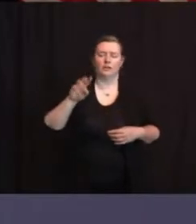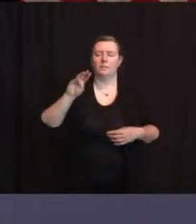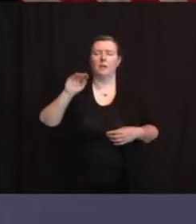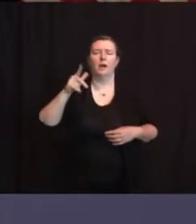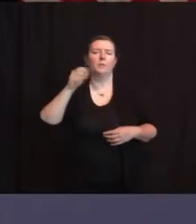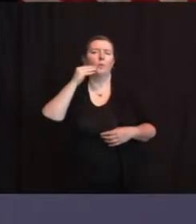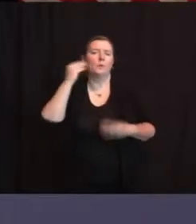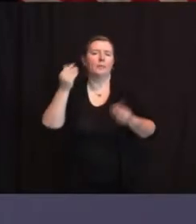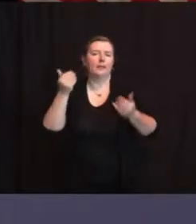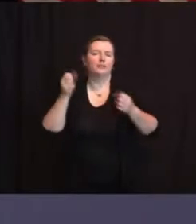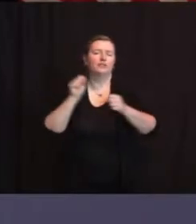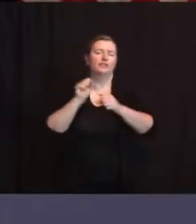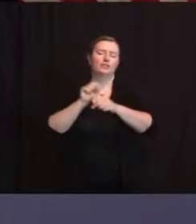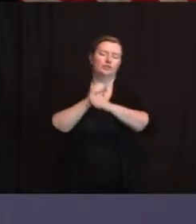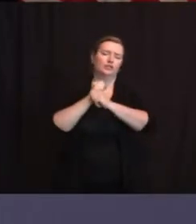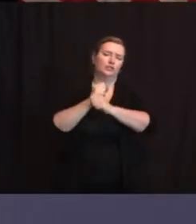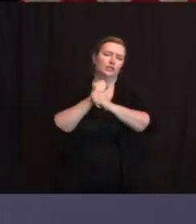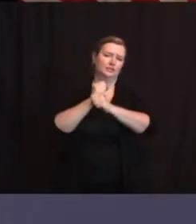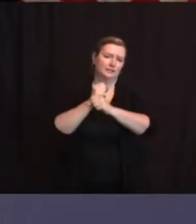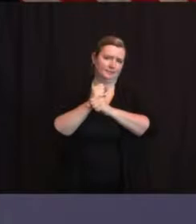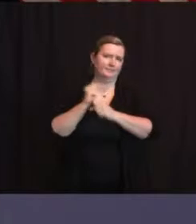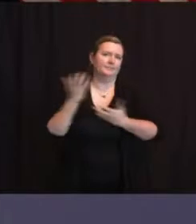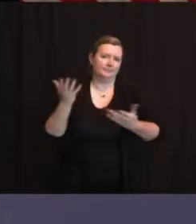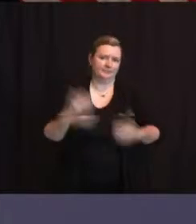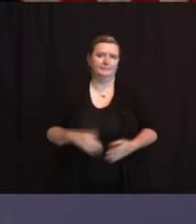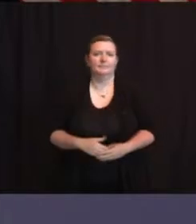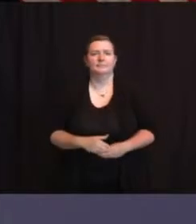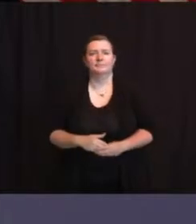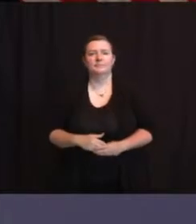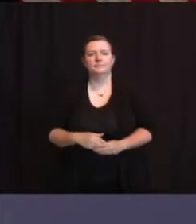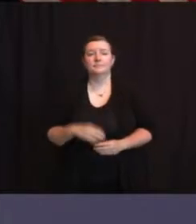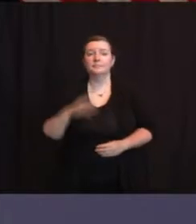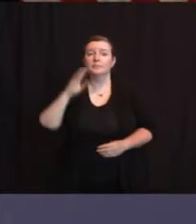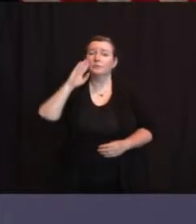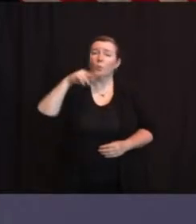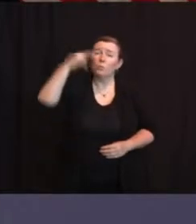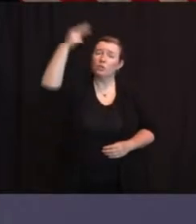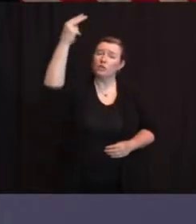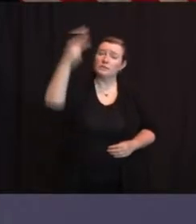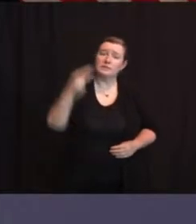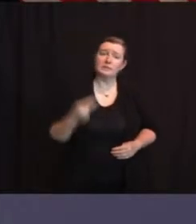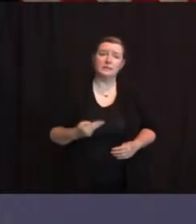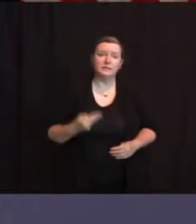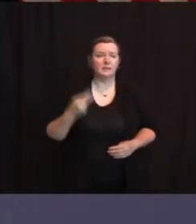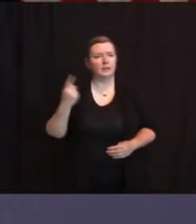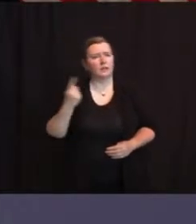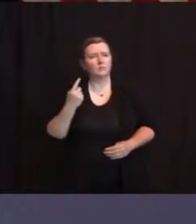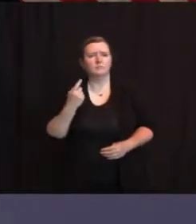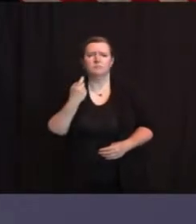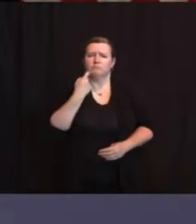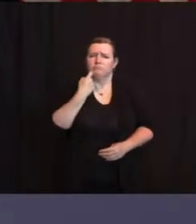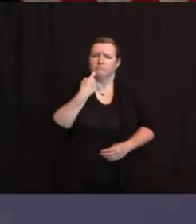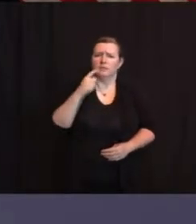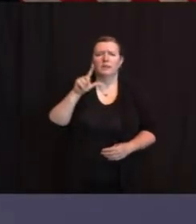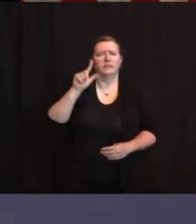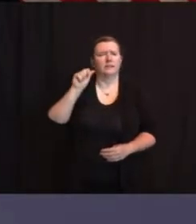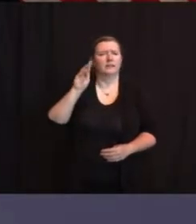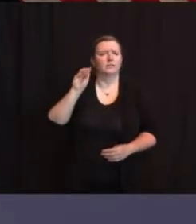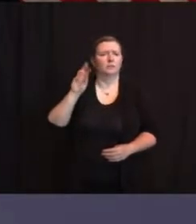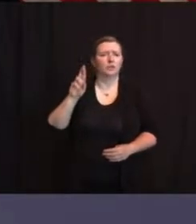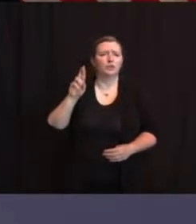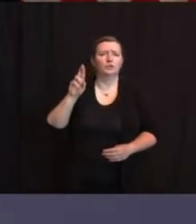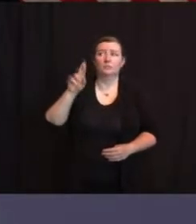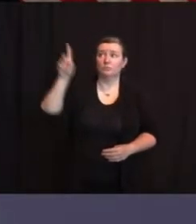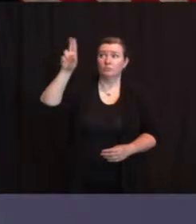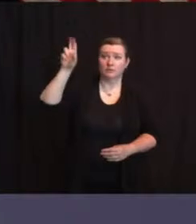all here. As we all know, that Thursday is the day when the latest labor indicators are released by the U.S. Department of Labor,